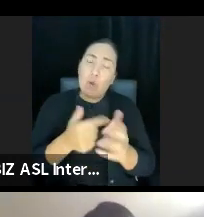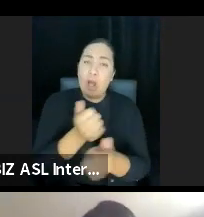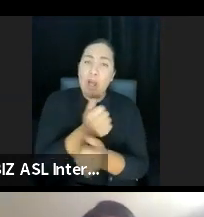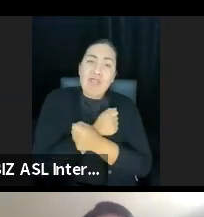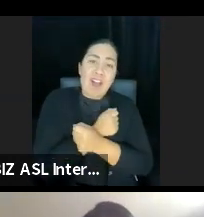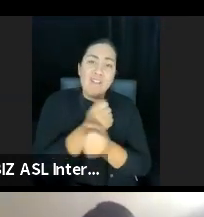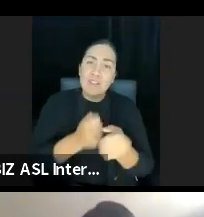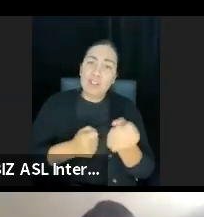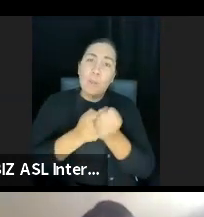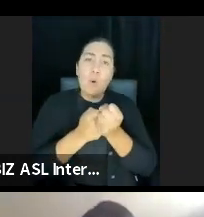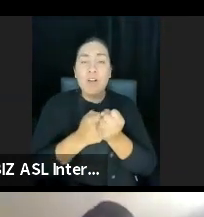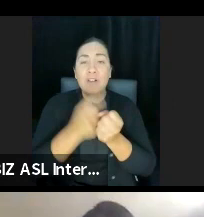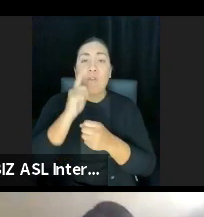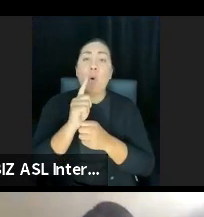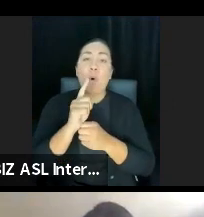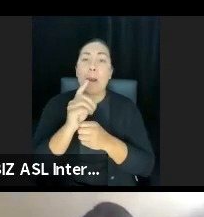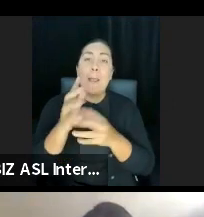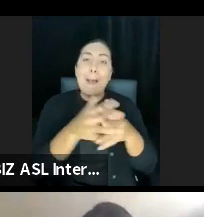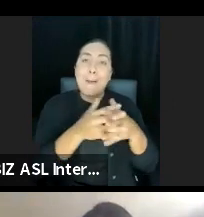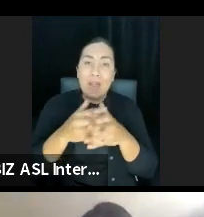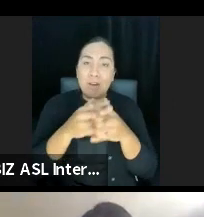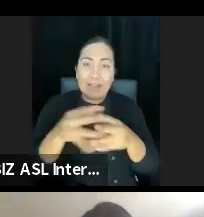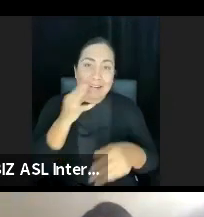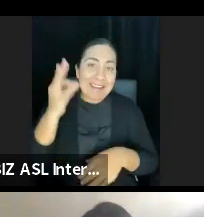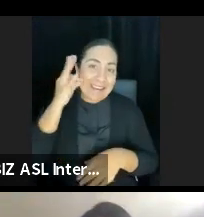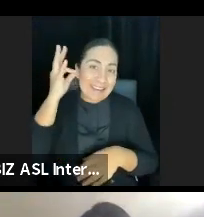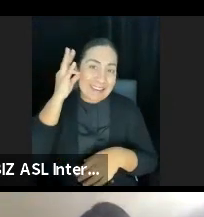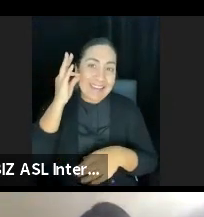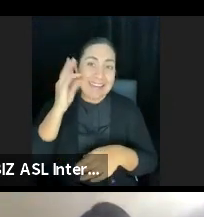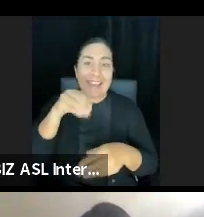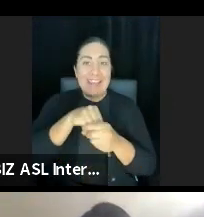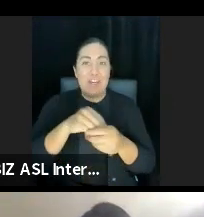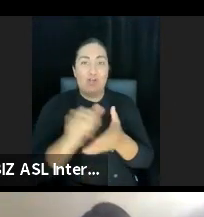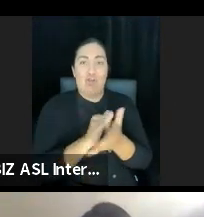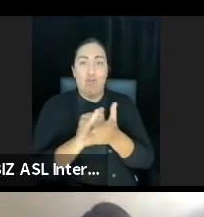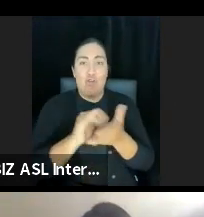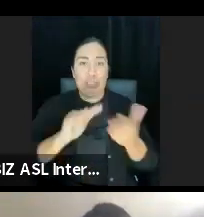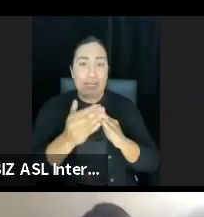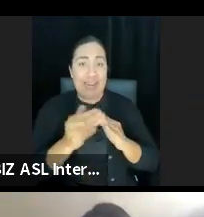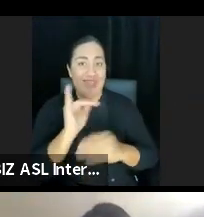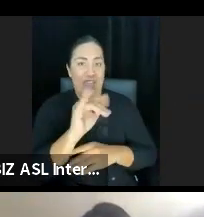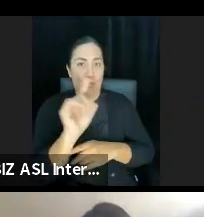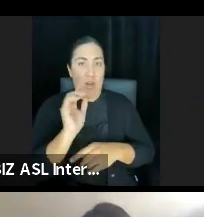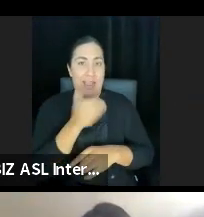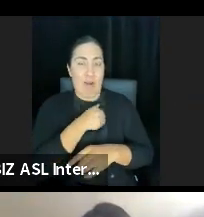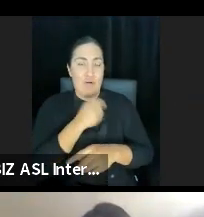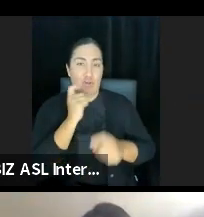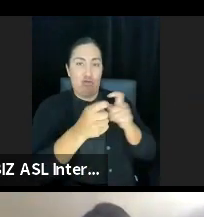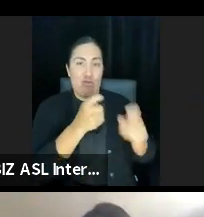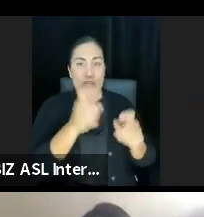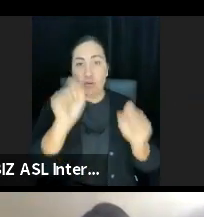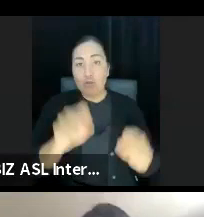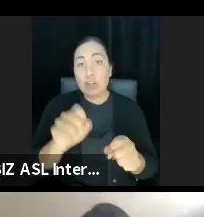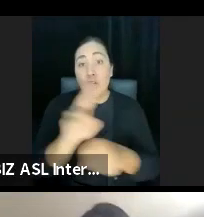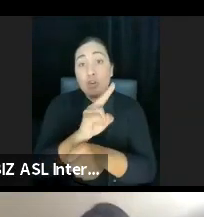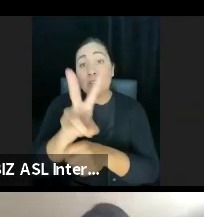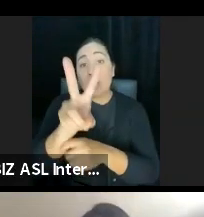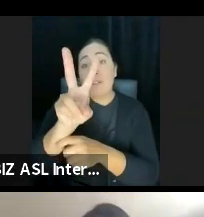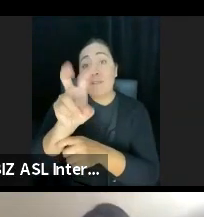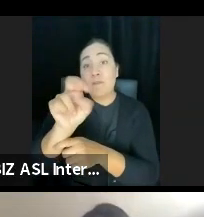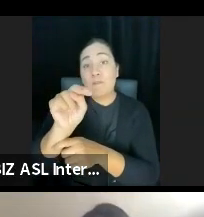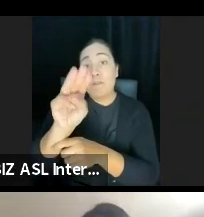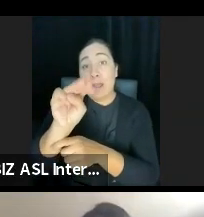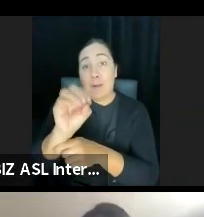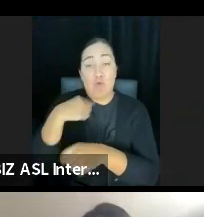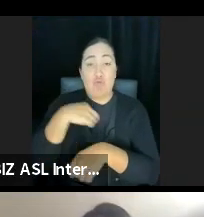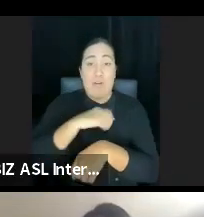in New York City, which is where our donation today is going. You can use the Venmo, which is our Venmo we set up once a week just for this,